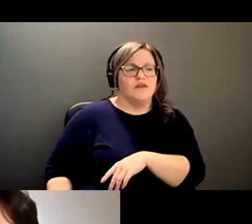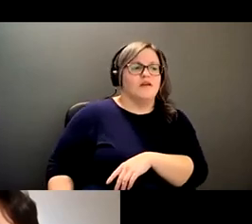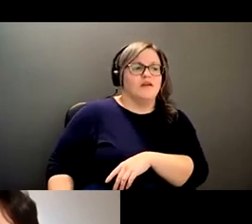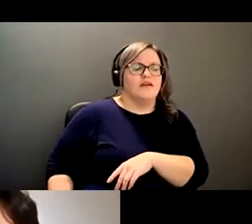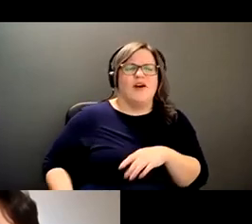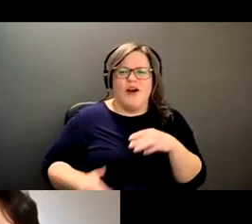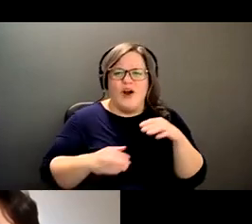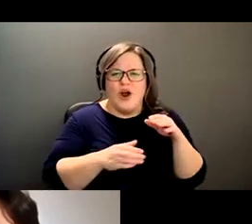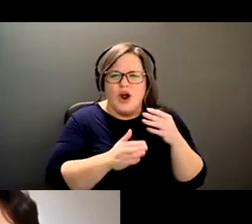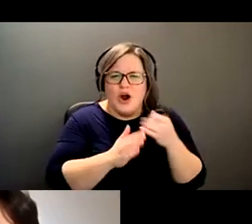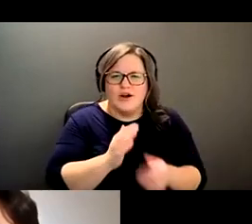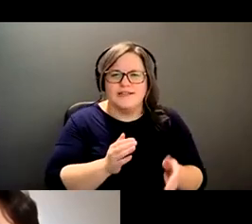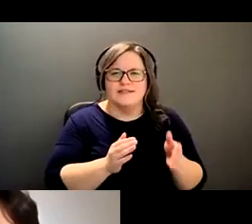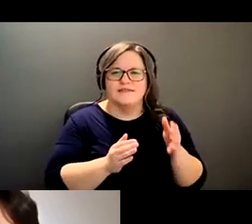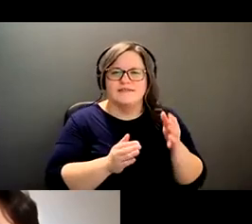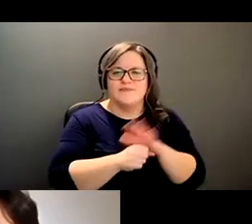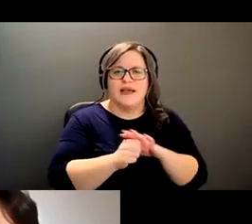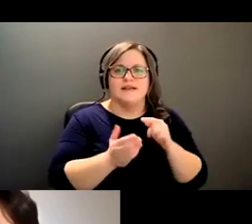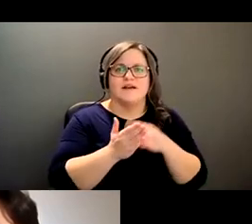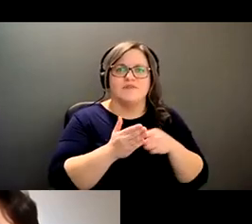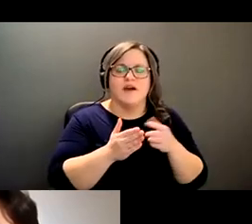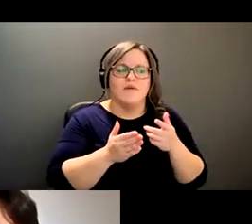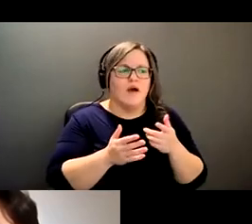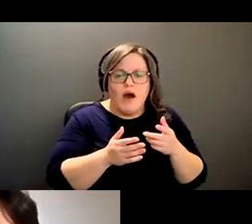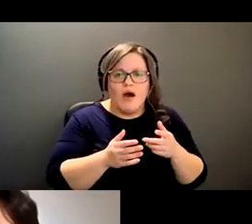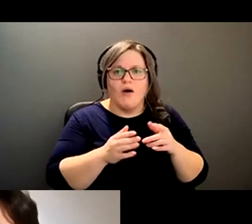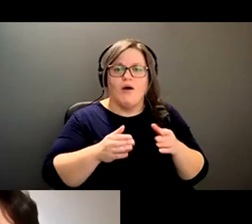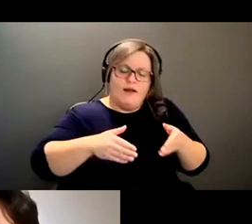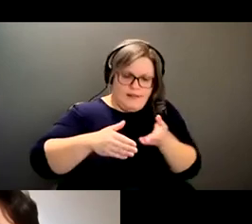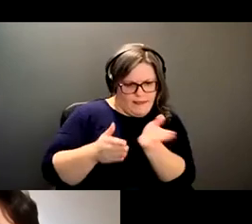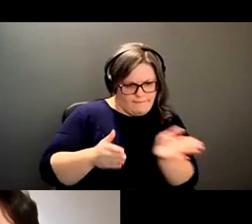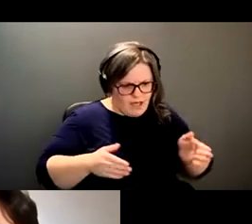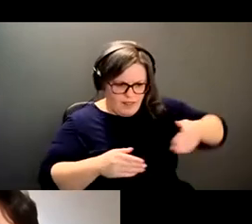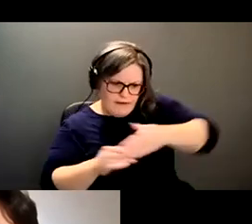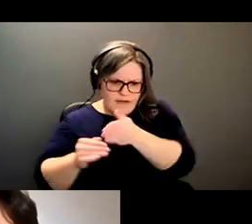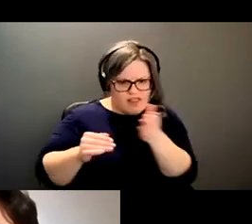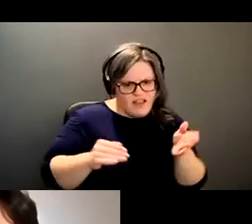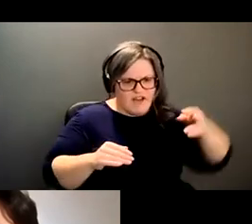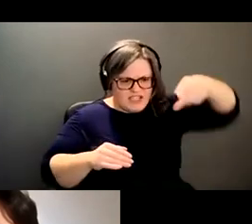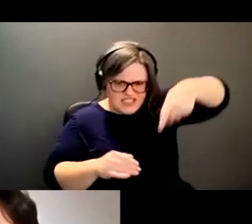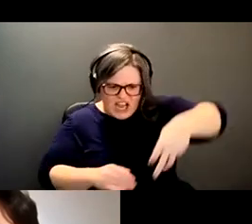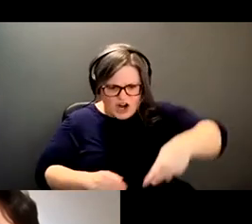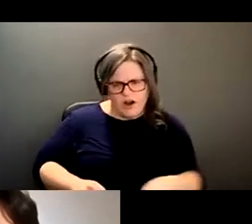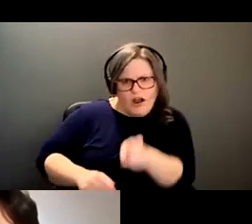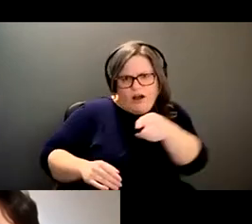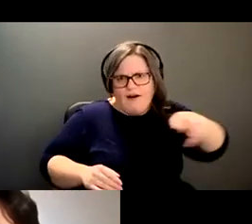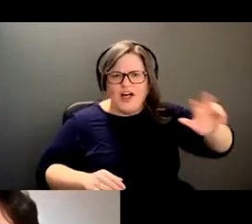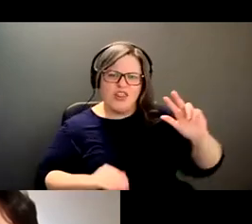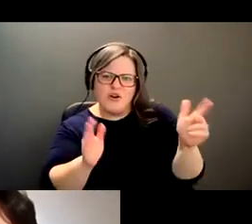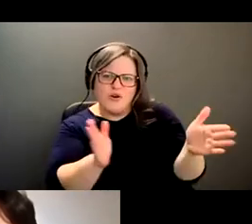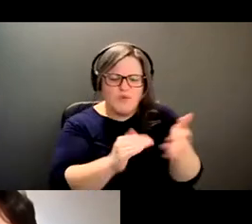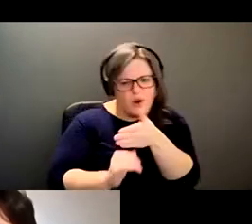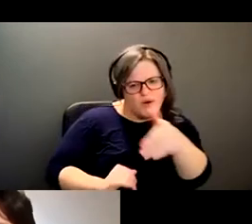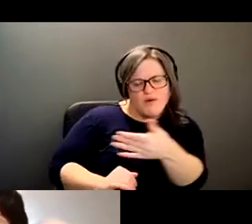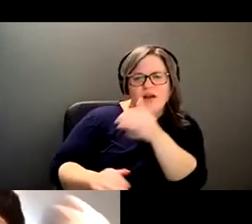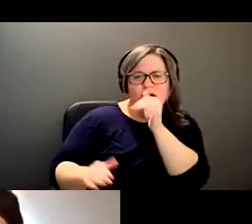alleyway, make two turns to the left and like go down a flight of stairs into the third room on the right to find the space. So